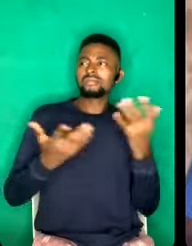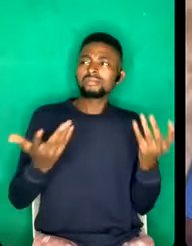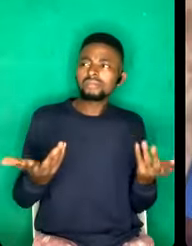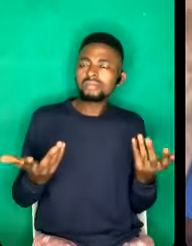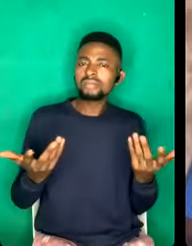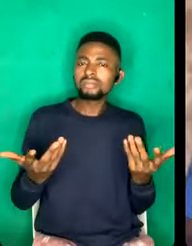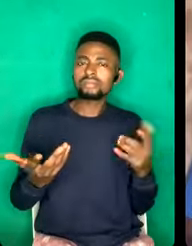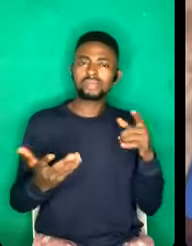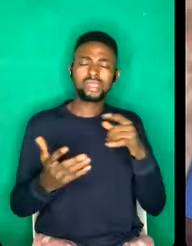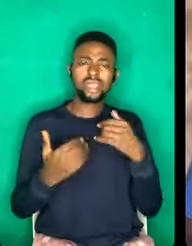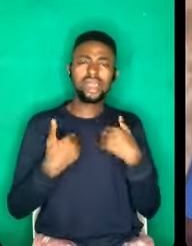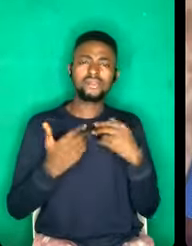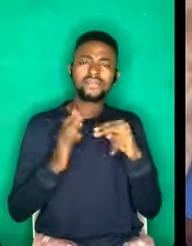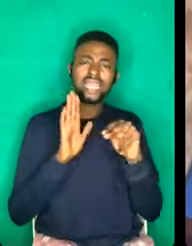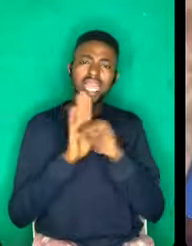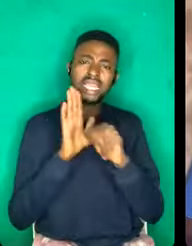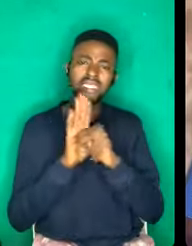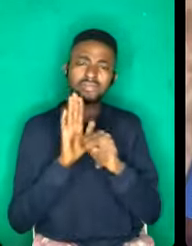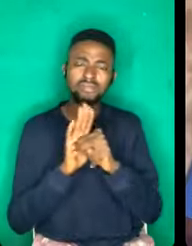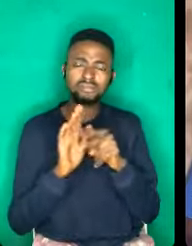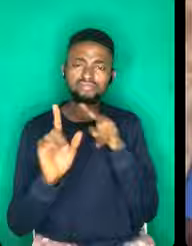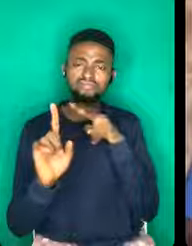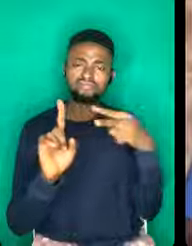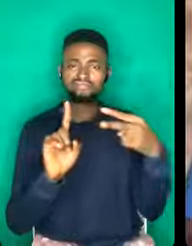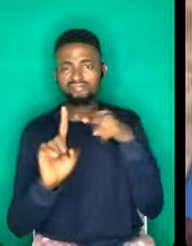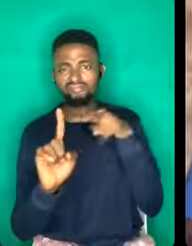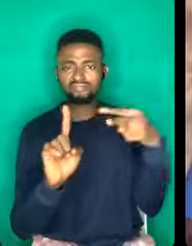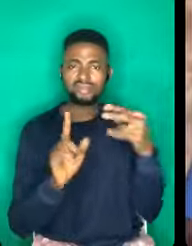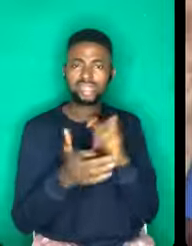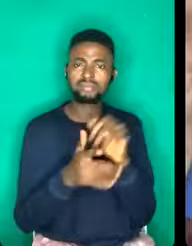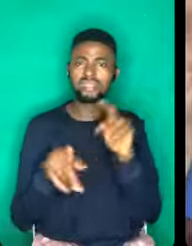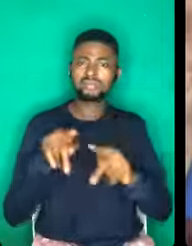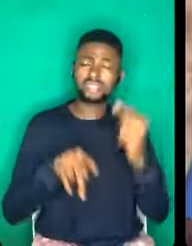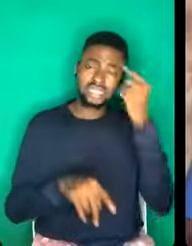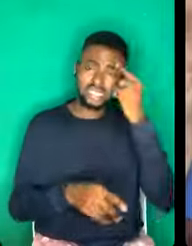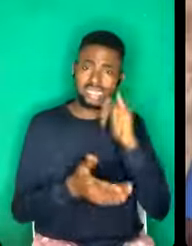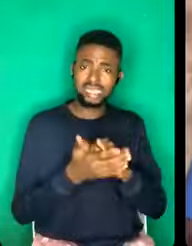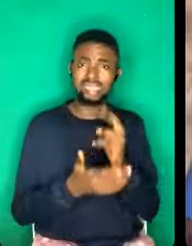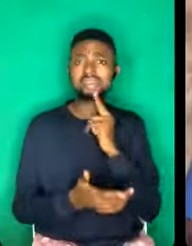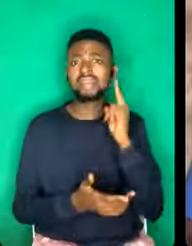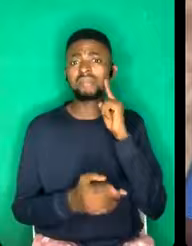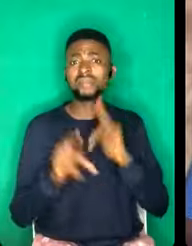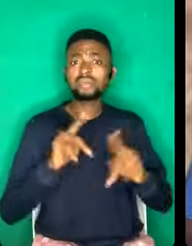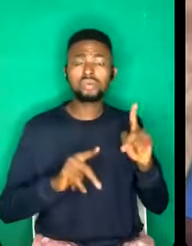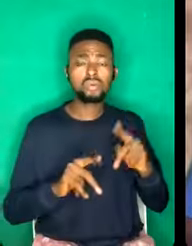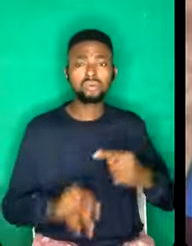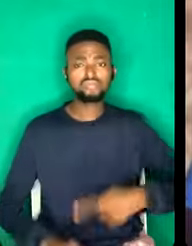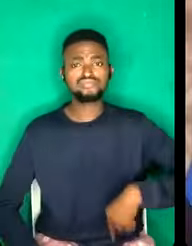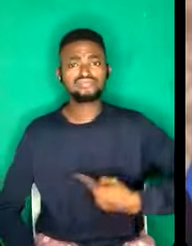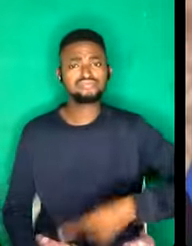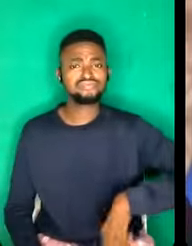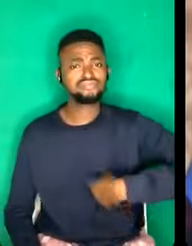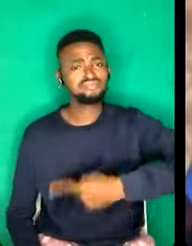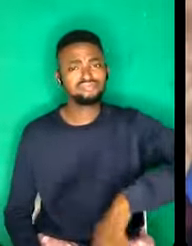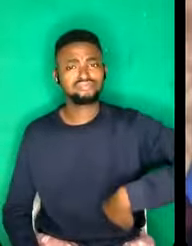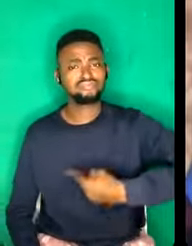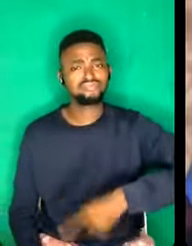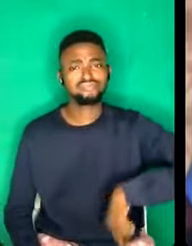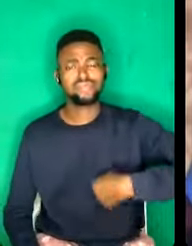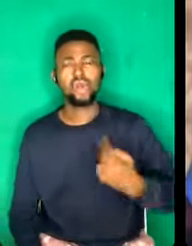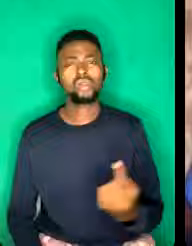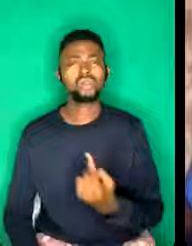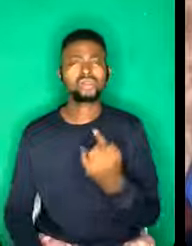negative perception that people think that deaf persons are quick to anger. People think that deaf